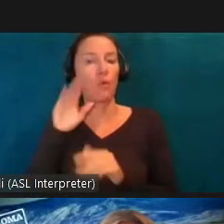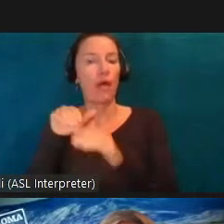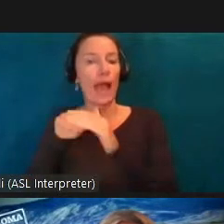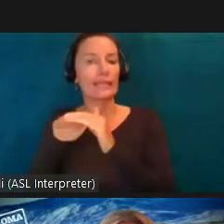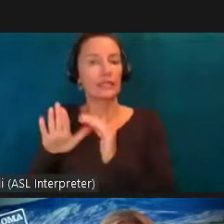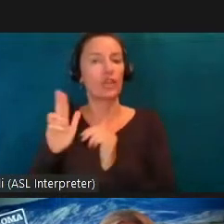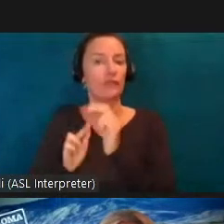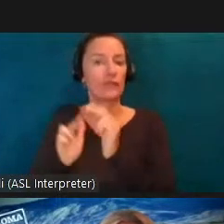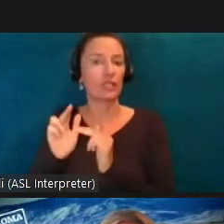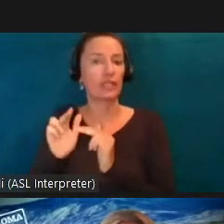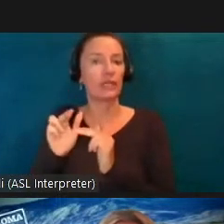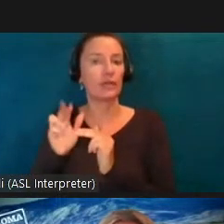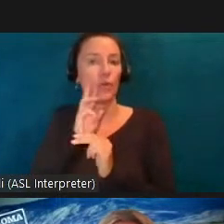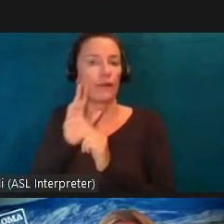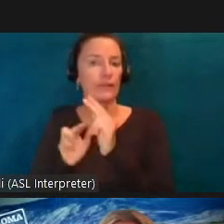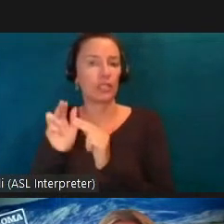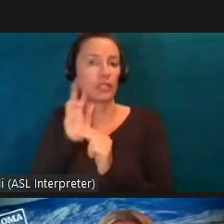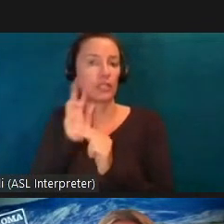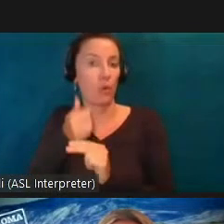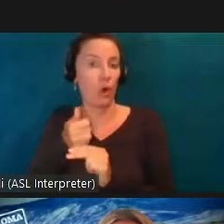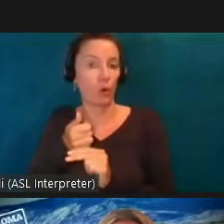possible.